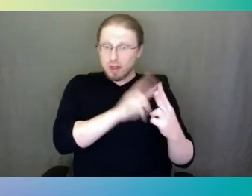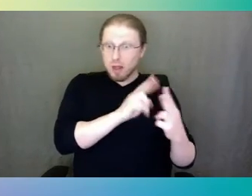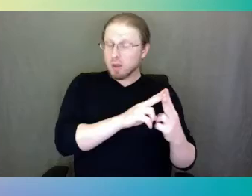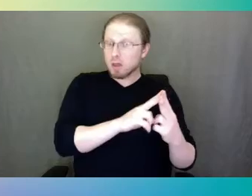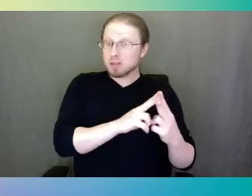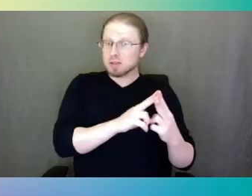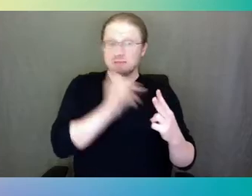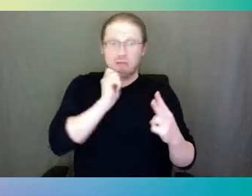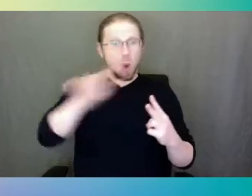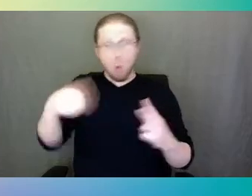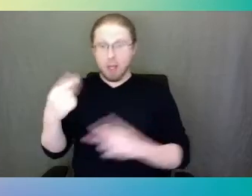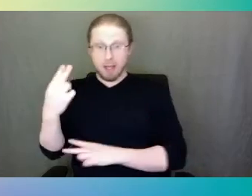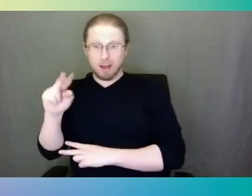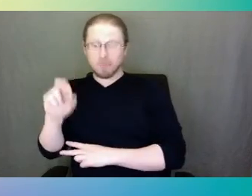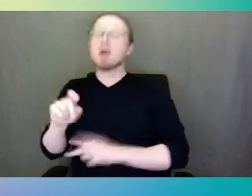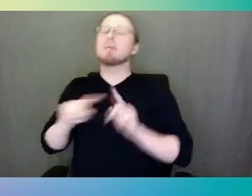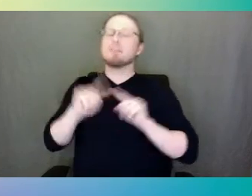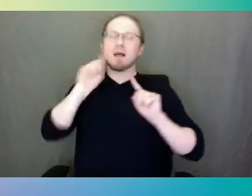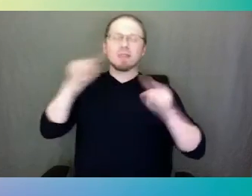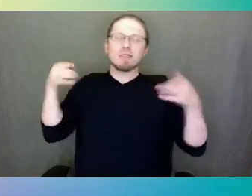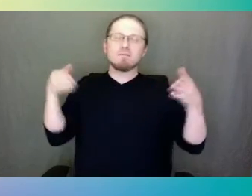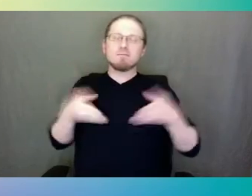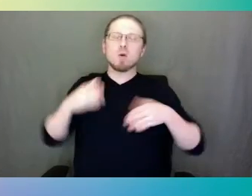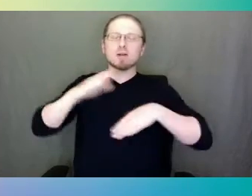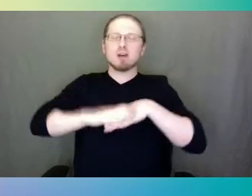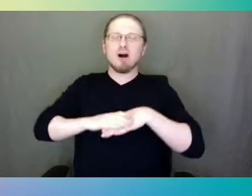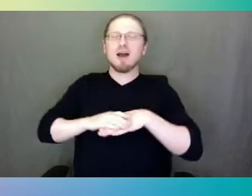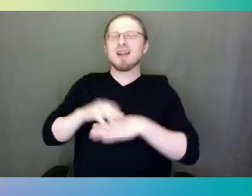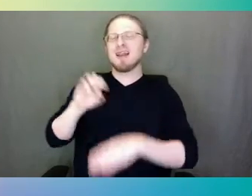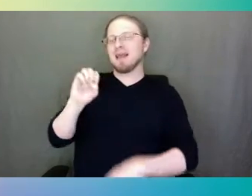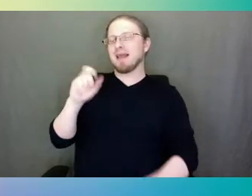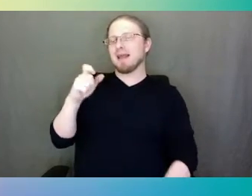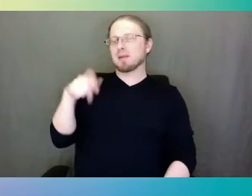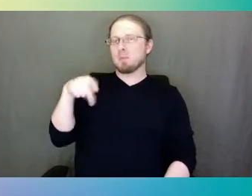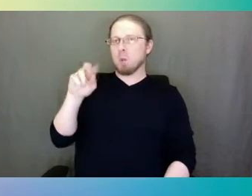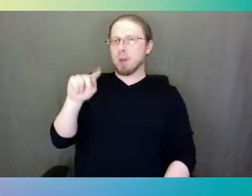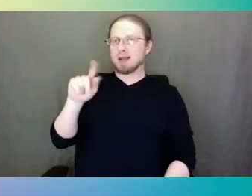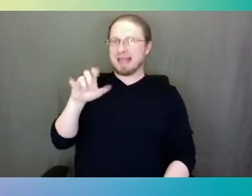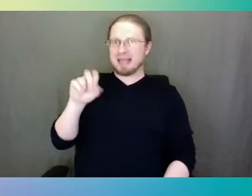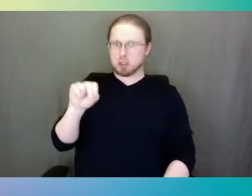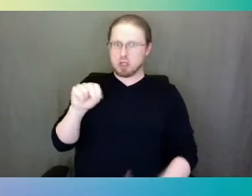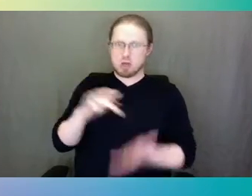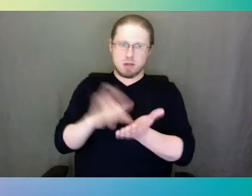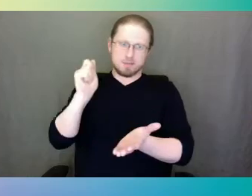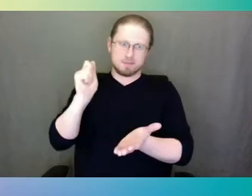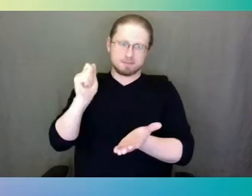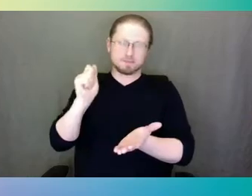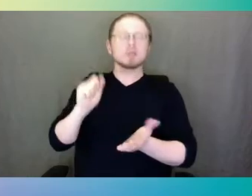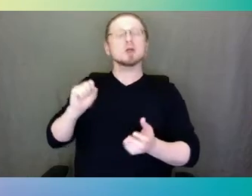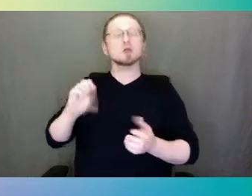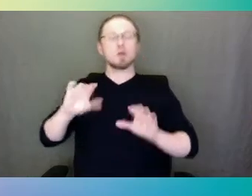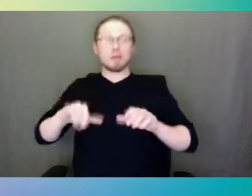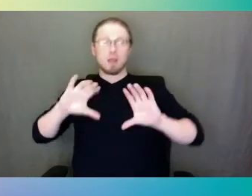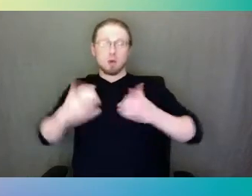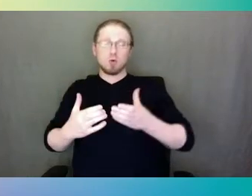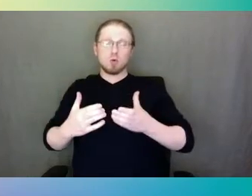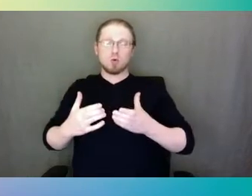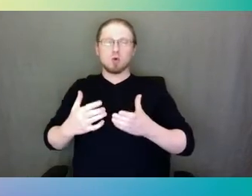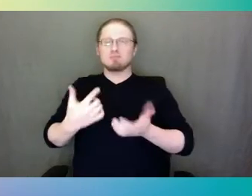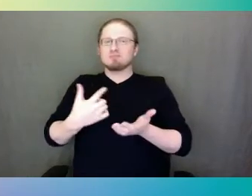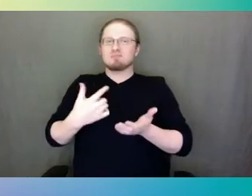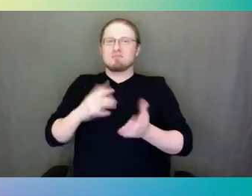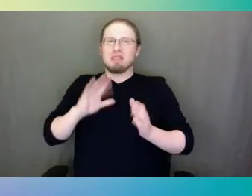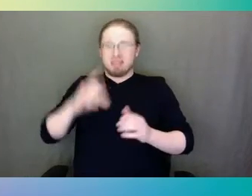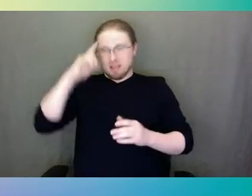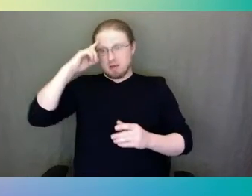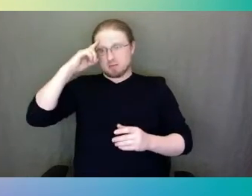is exploitation. So their other conclusion about the mental health of homosexuals is, if they